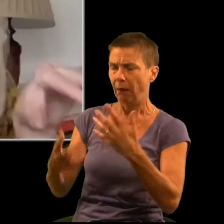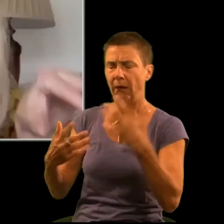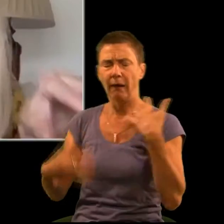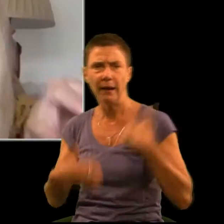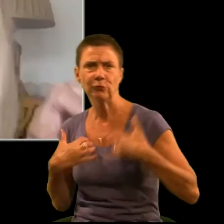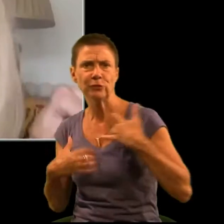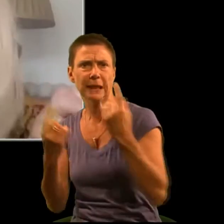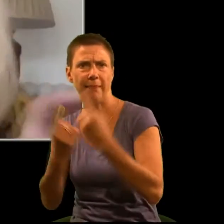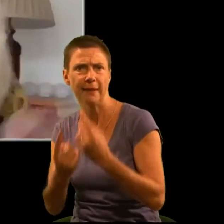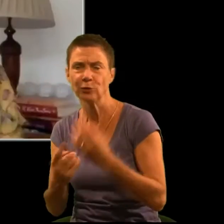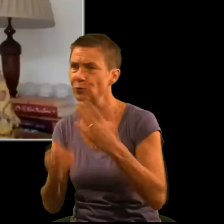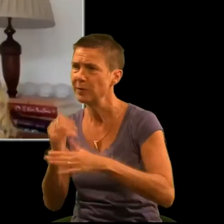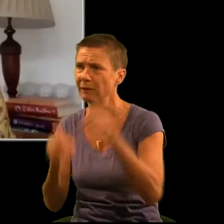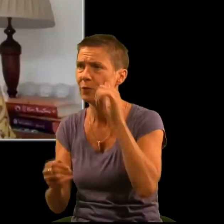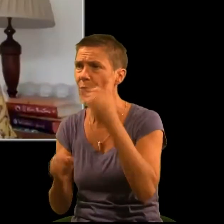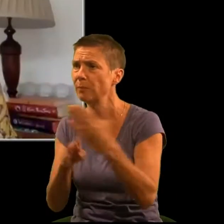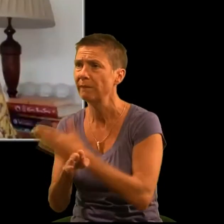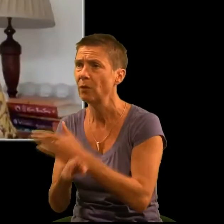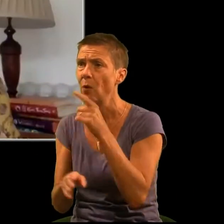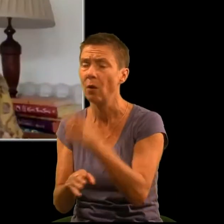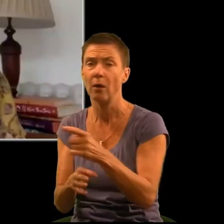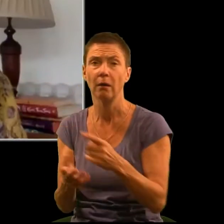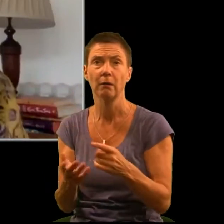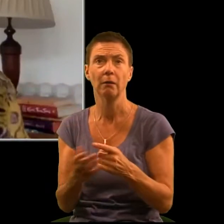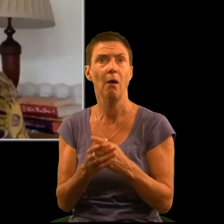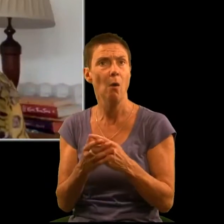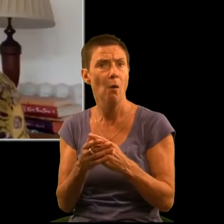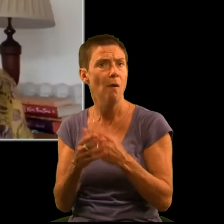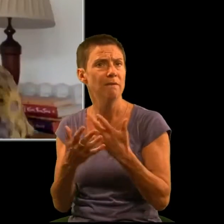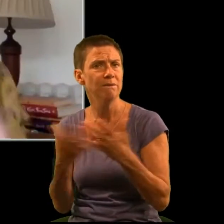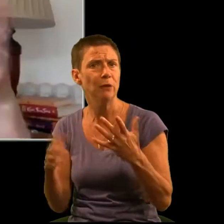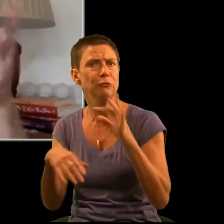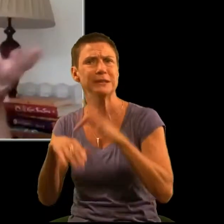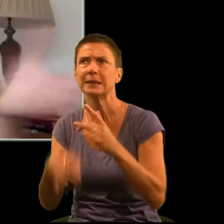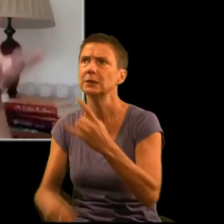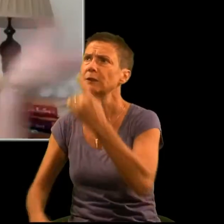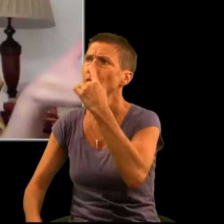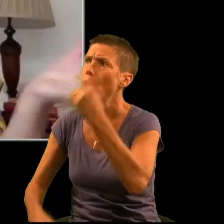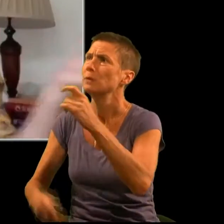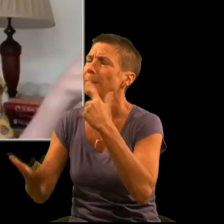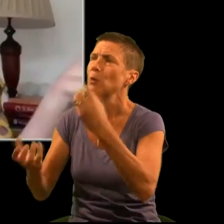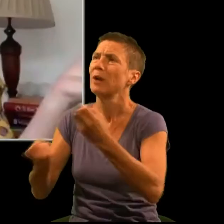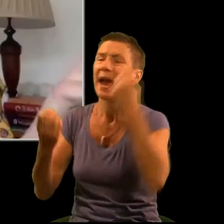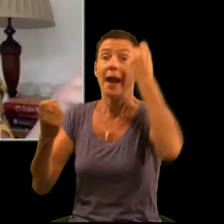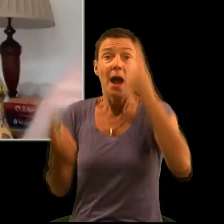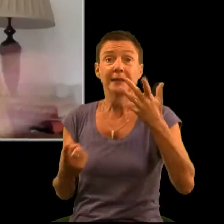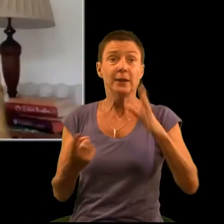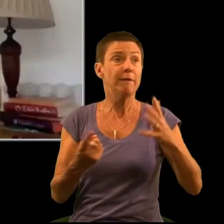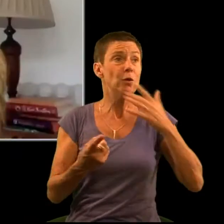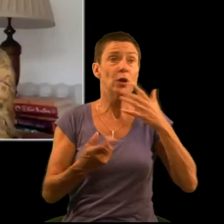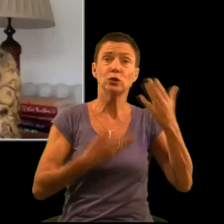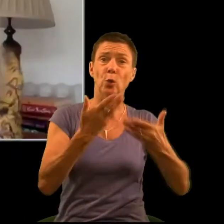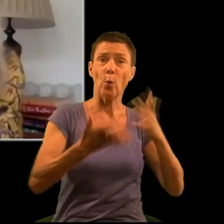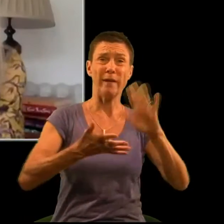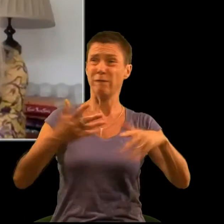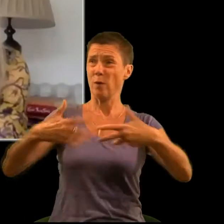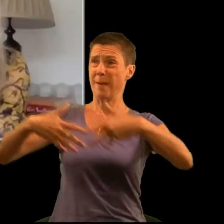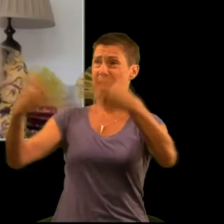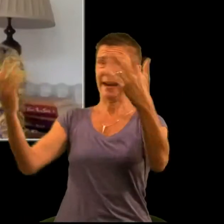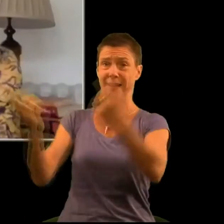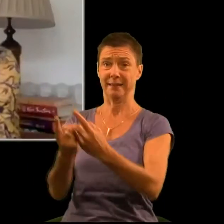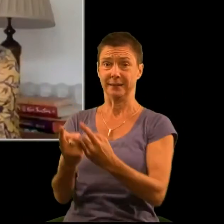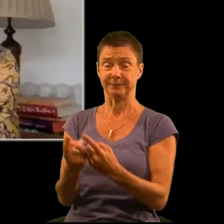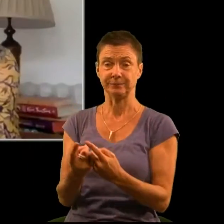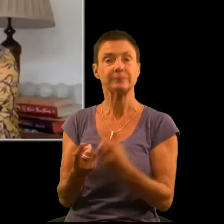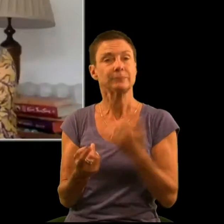are extraordinary. They have very sensitive noses, and that will give you an idea for a story. So I